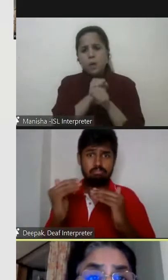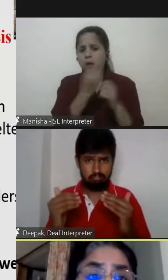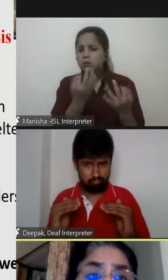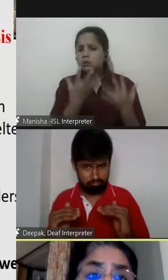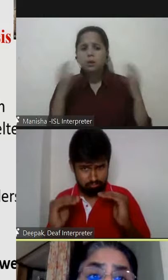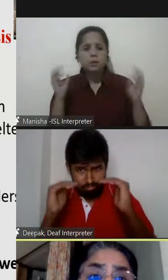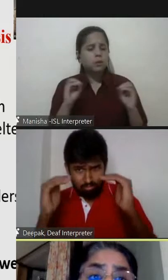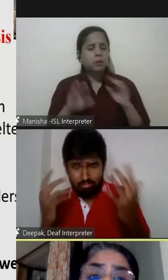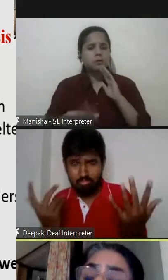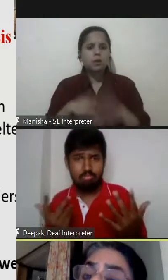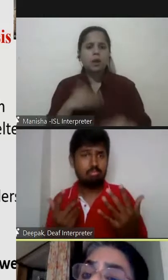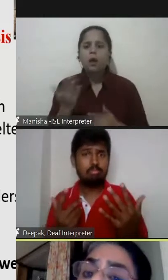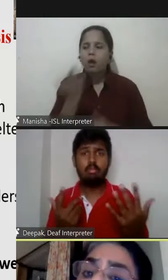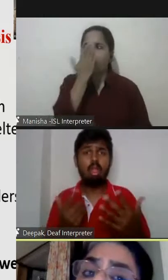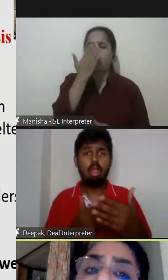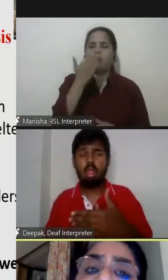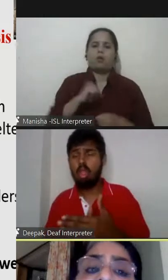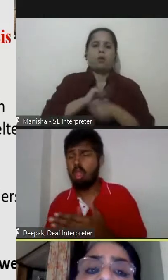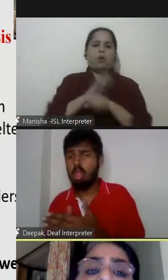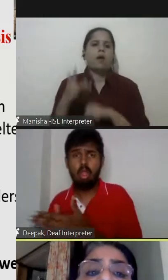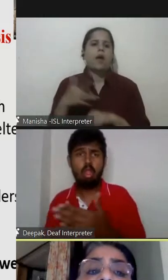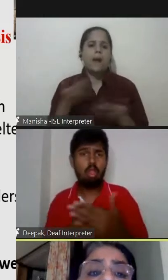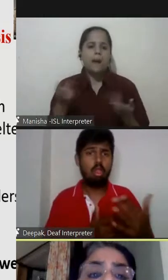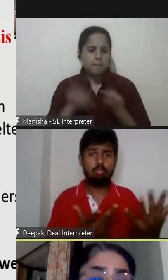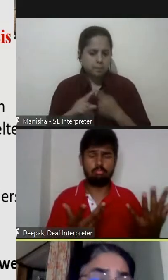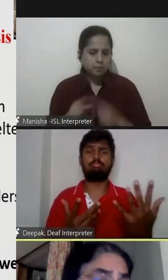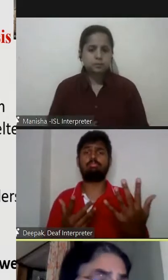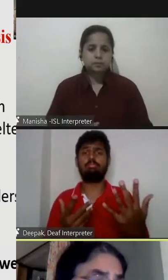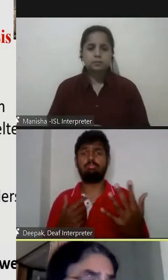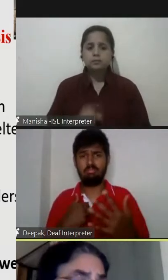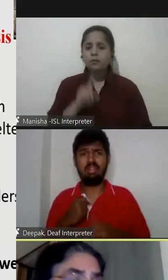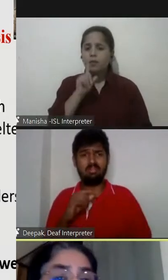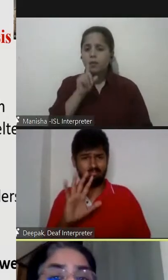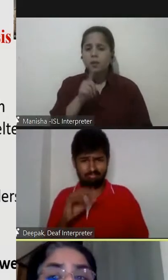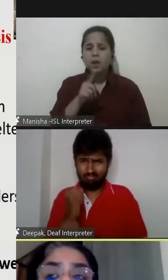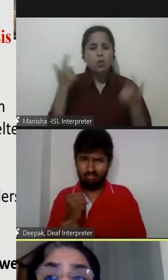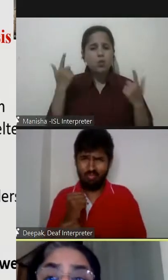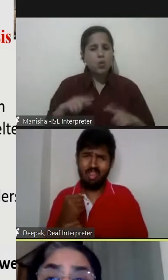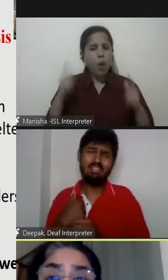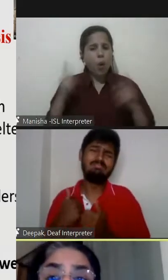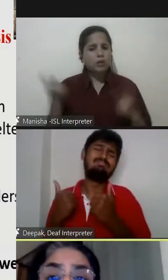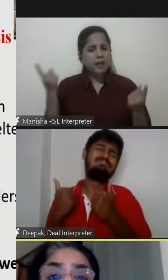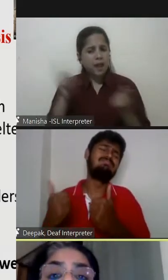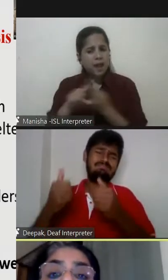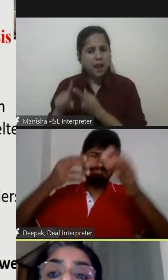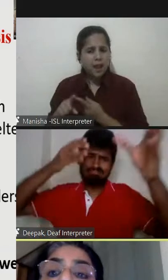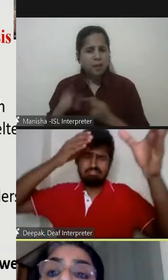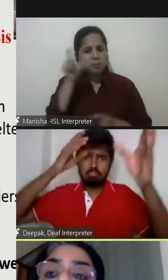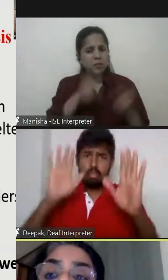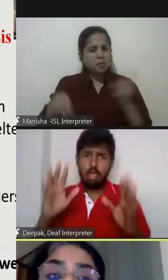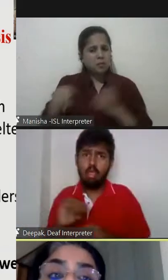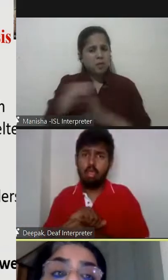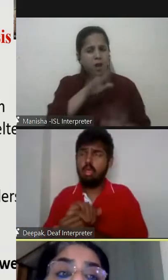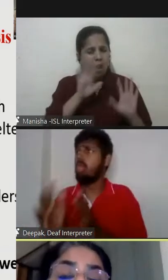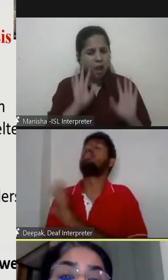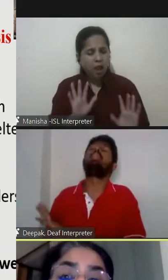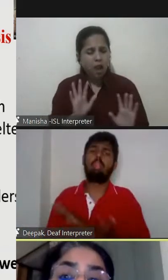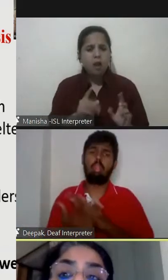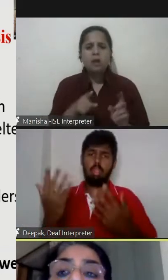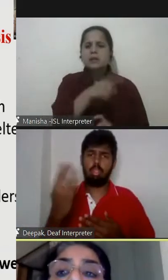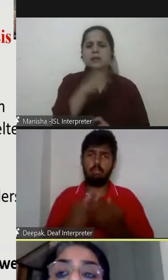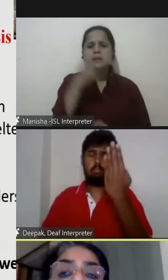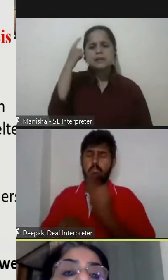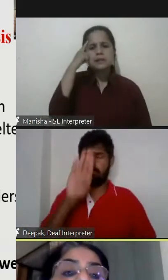emotions. But despite these huge losses that people faced, people were able to